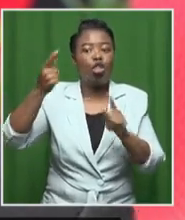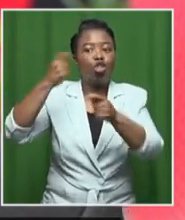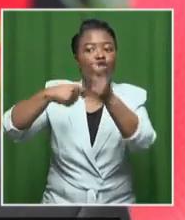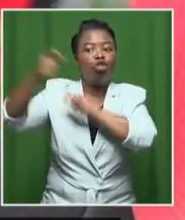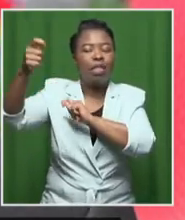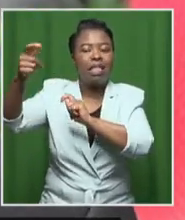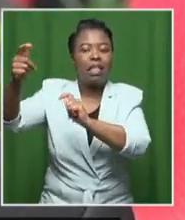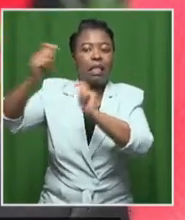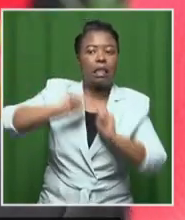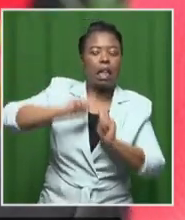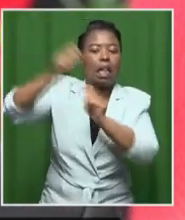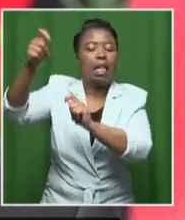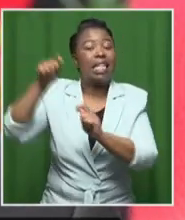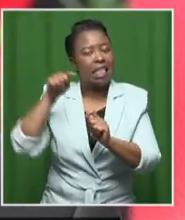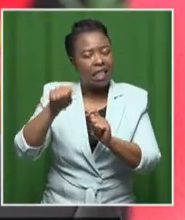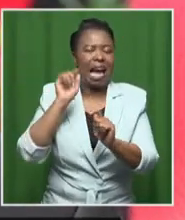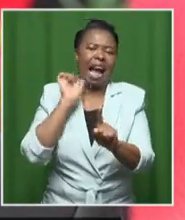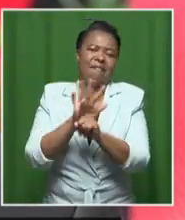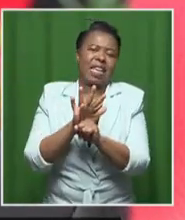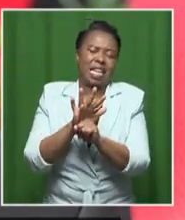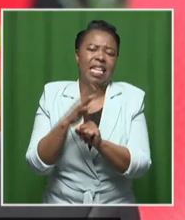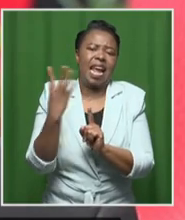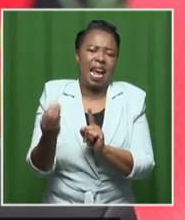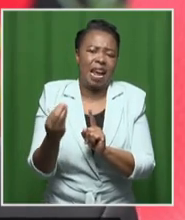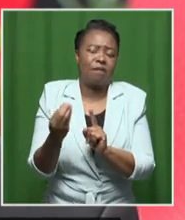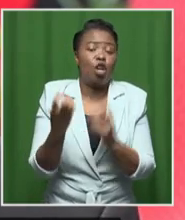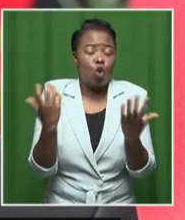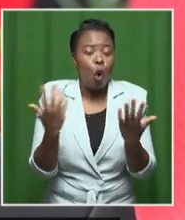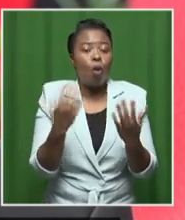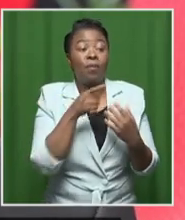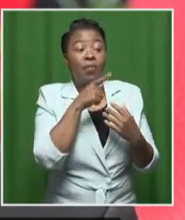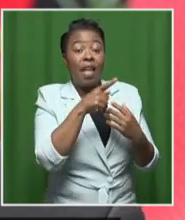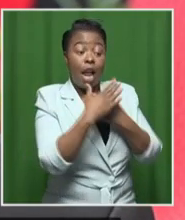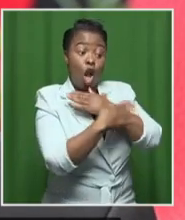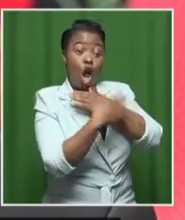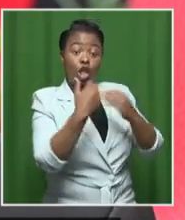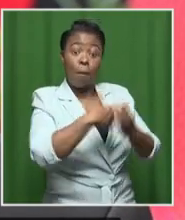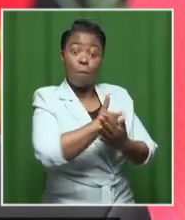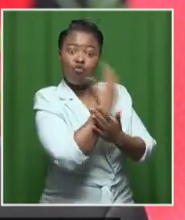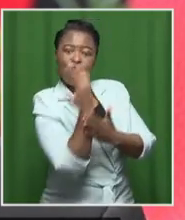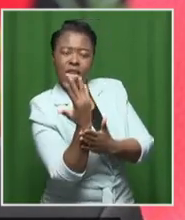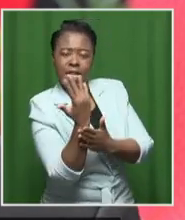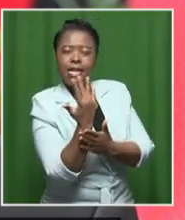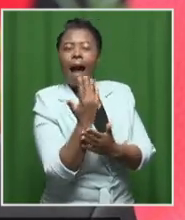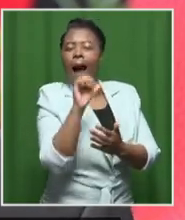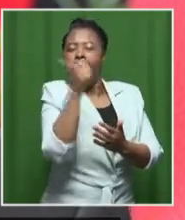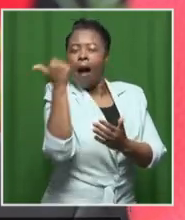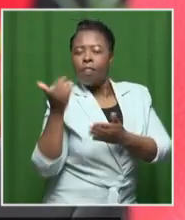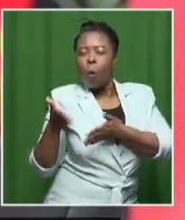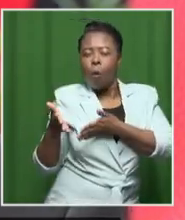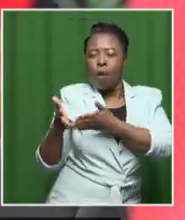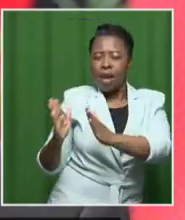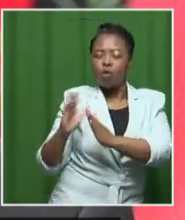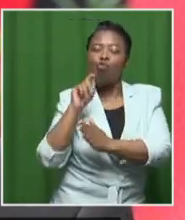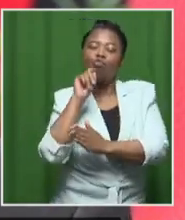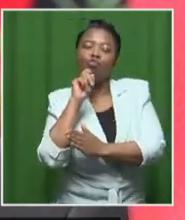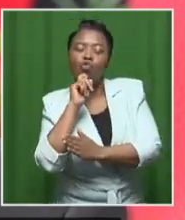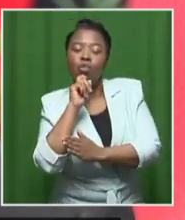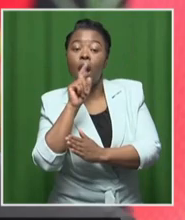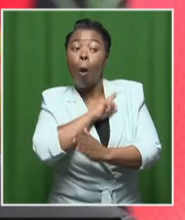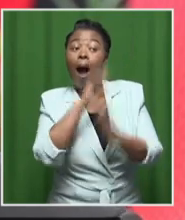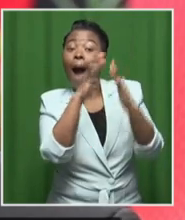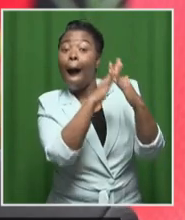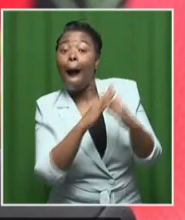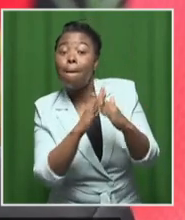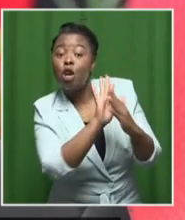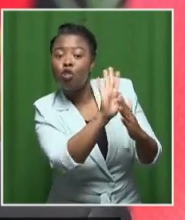they are doing has been affected. So the BRICS nations, they are coming up with an alternative, because Americans and